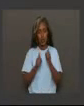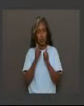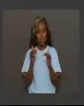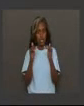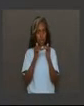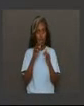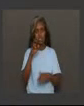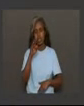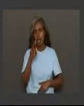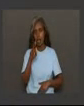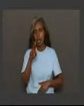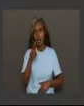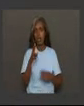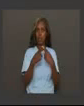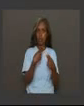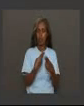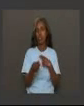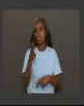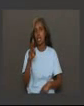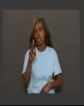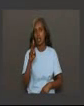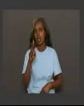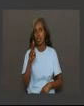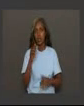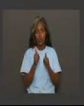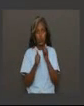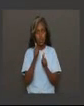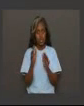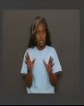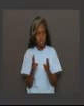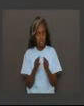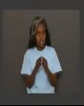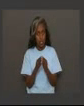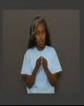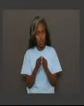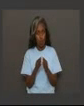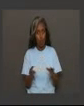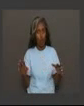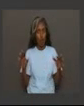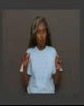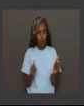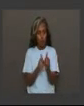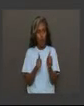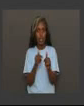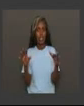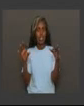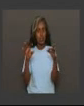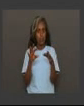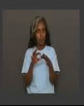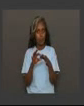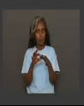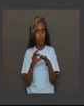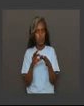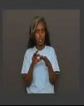equals r cross r, which is the set of ordered pairs